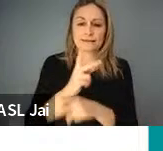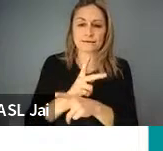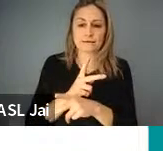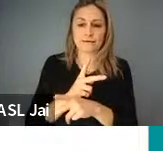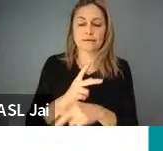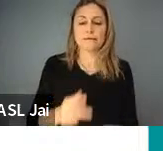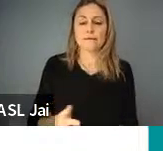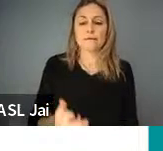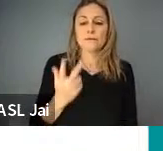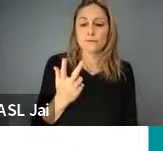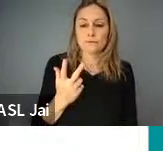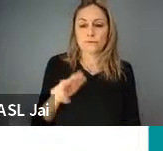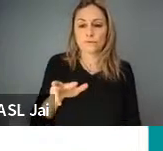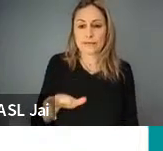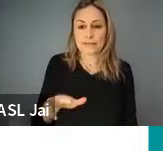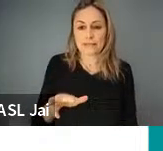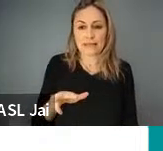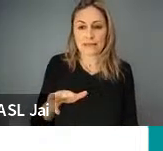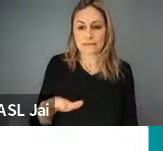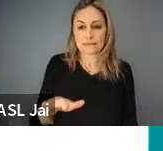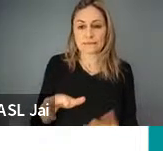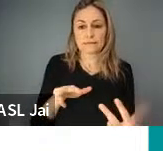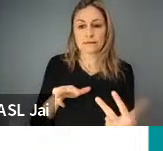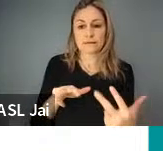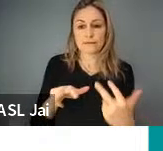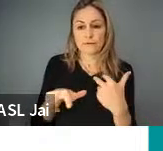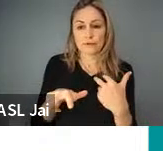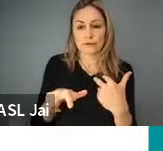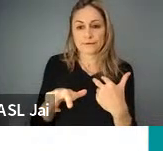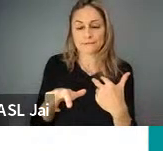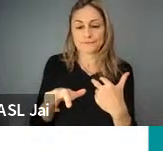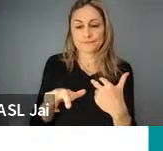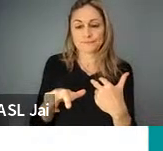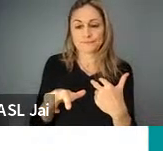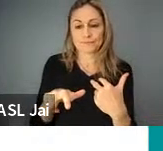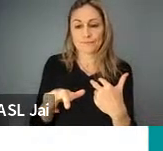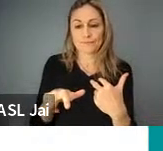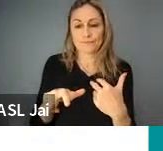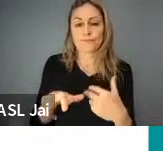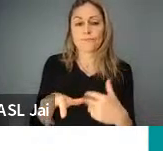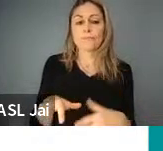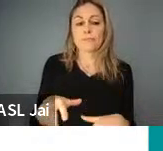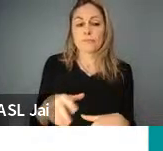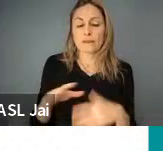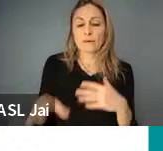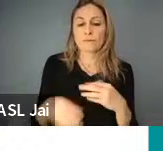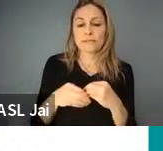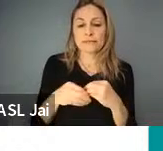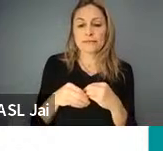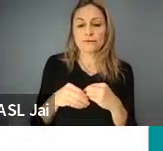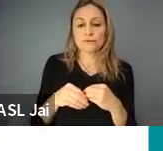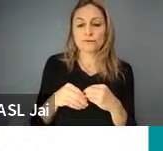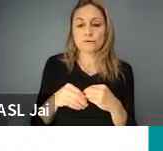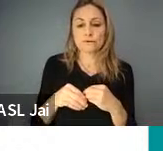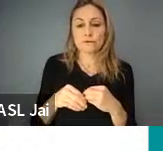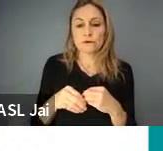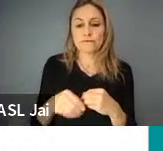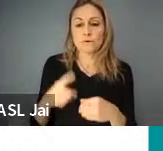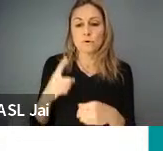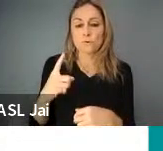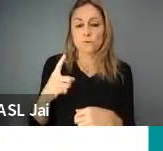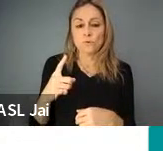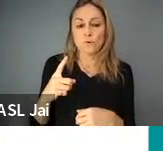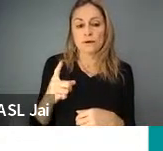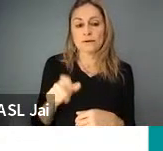through lanes in each direction, northbound and southbound, with the addition of 1